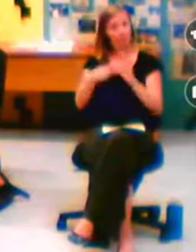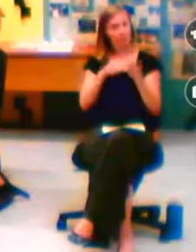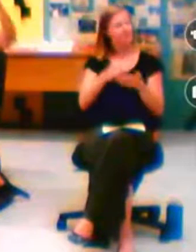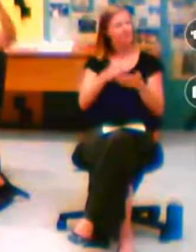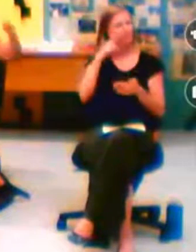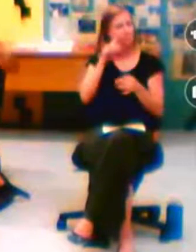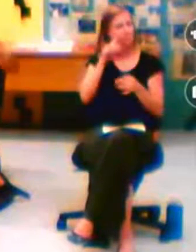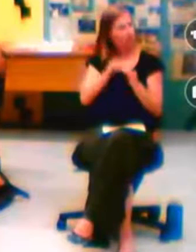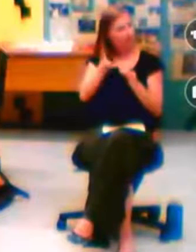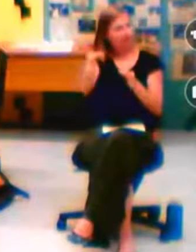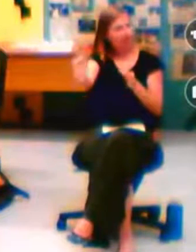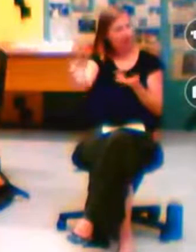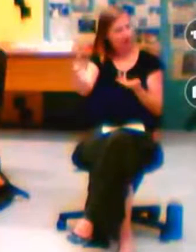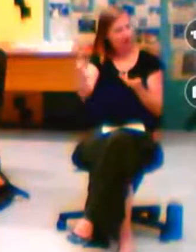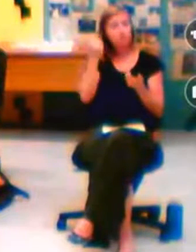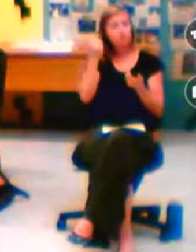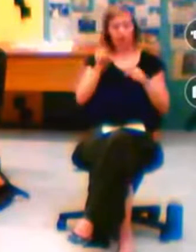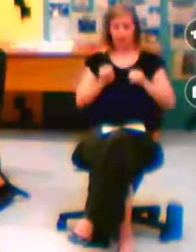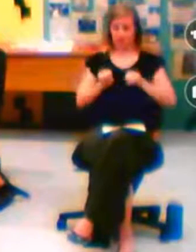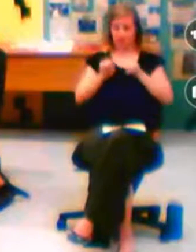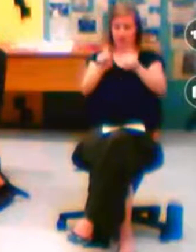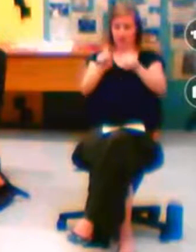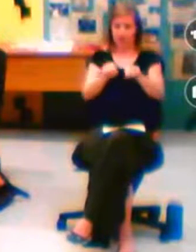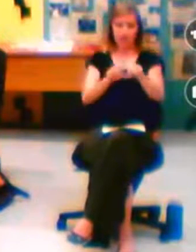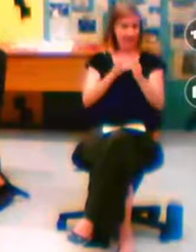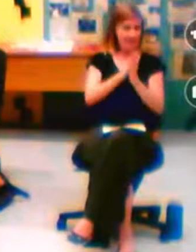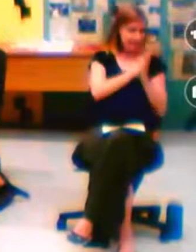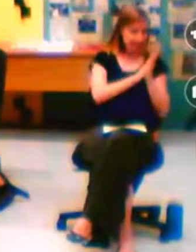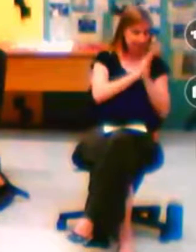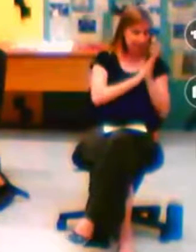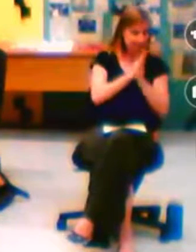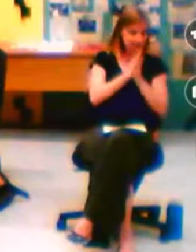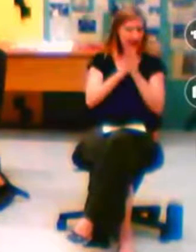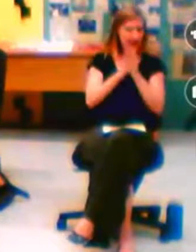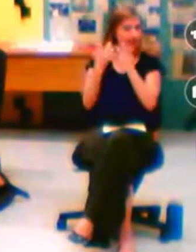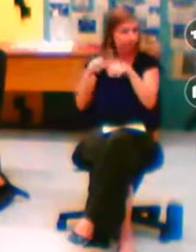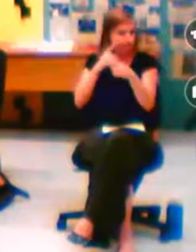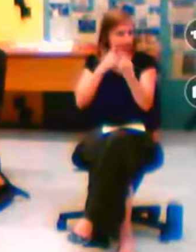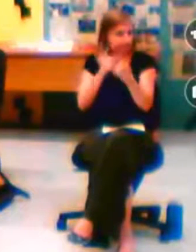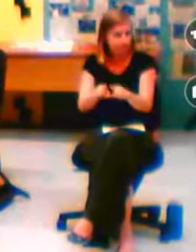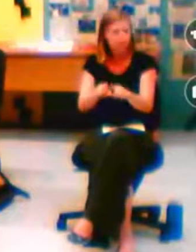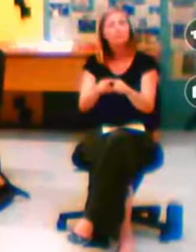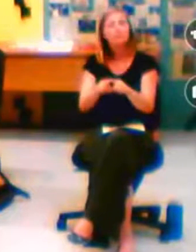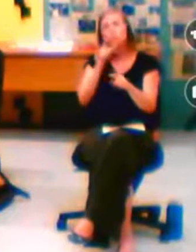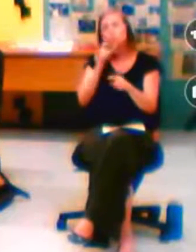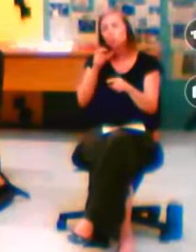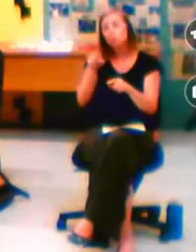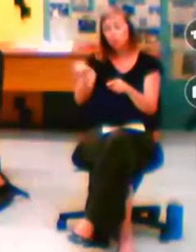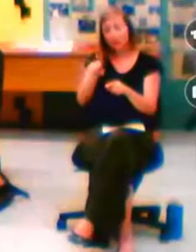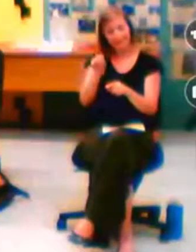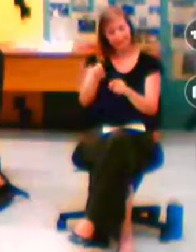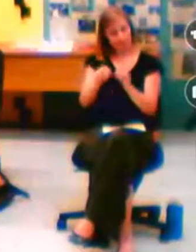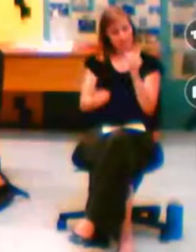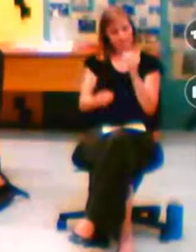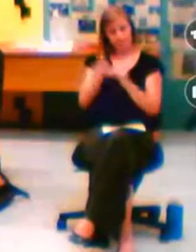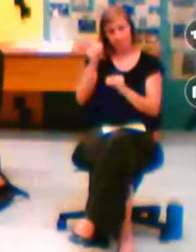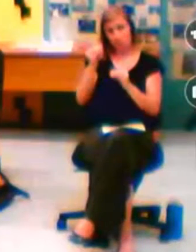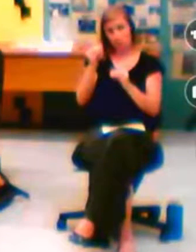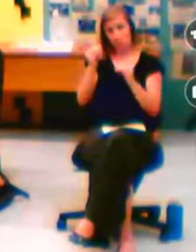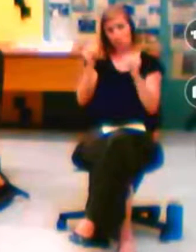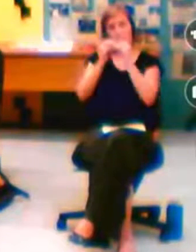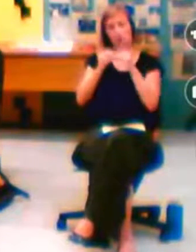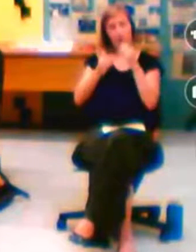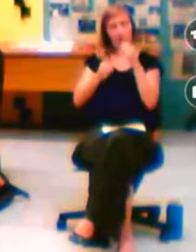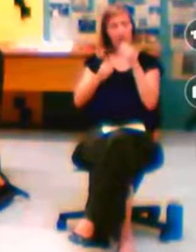infection, whatever the complication is, we'll be paying for that too. There's no avoiding the cost. And so in that kind of a